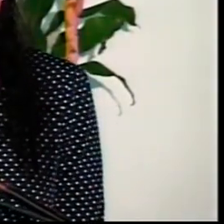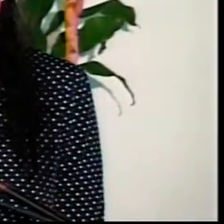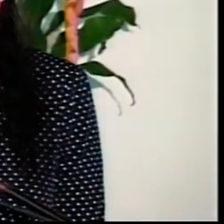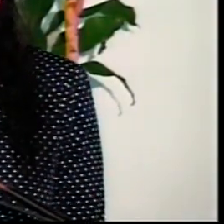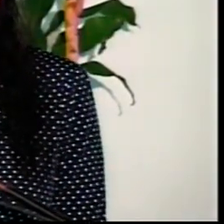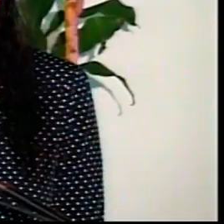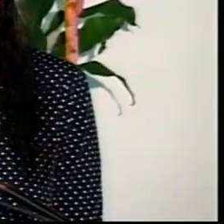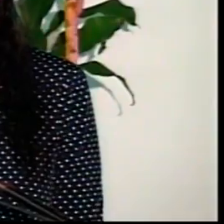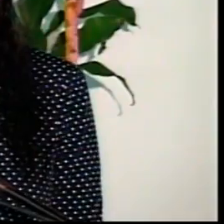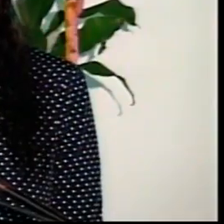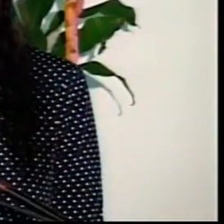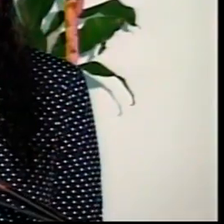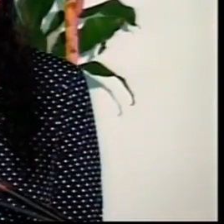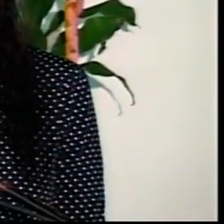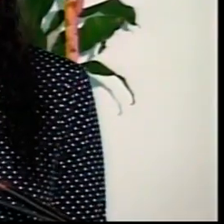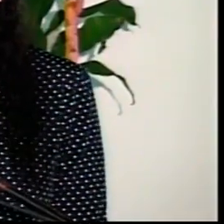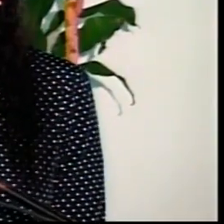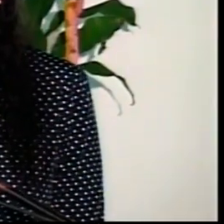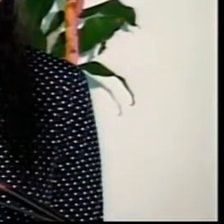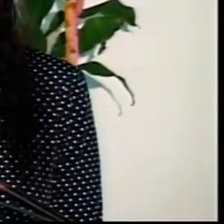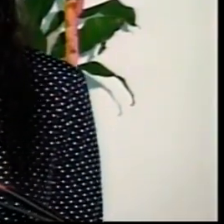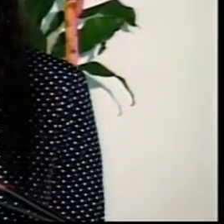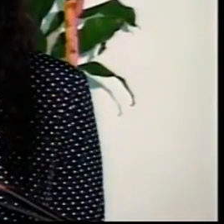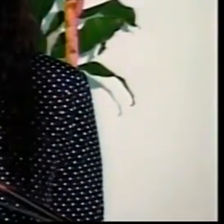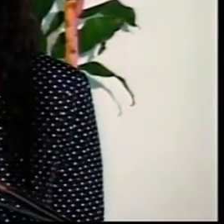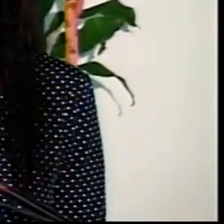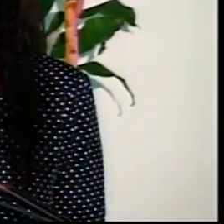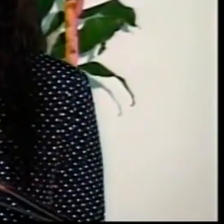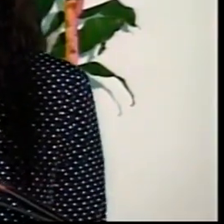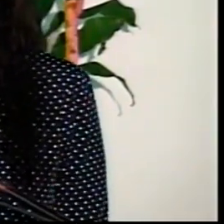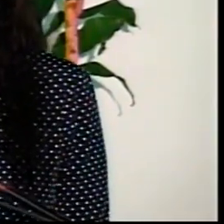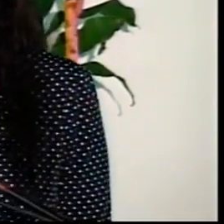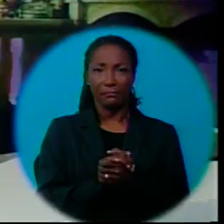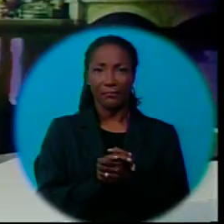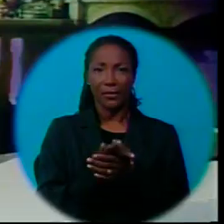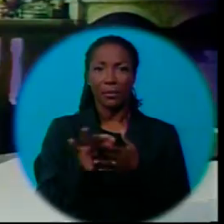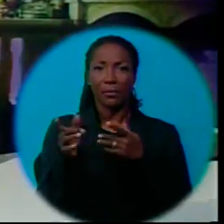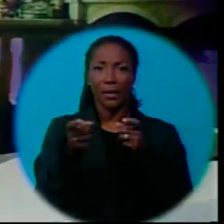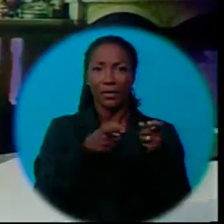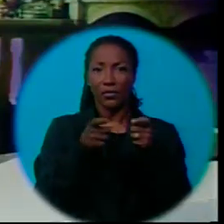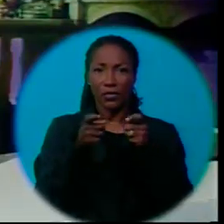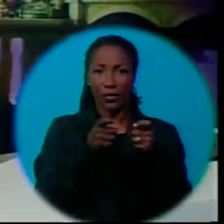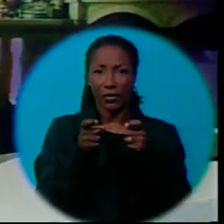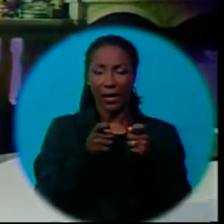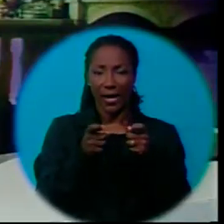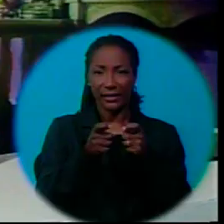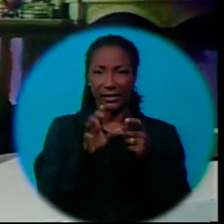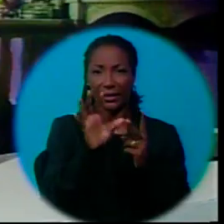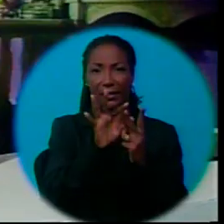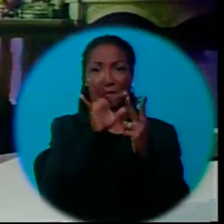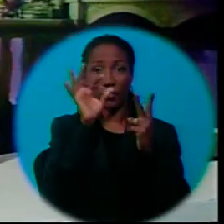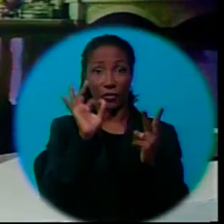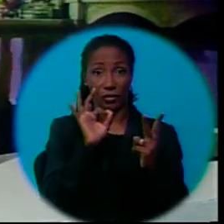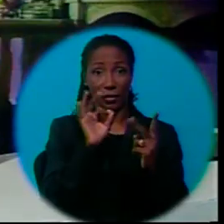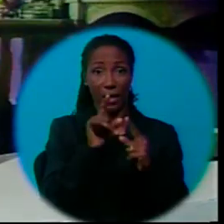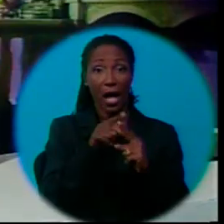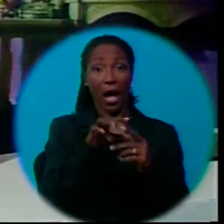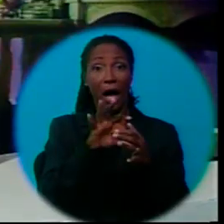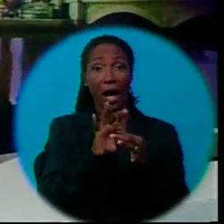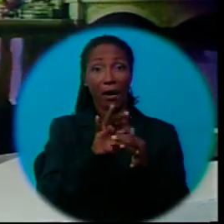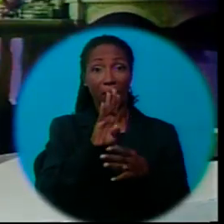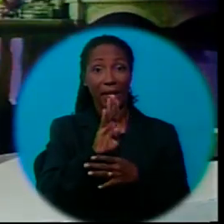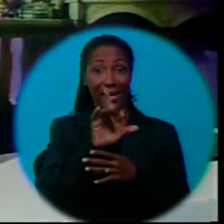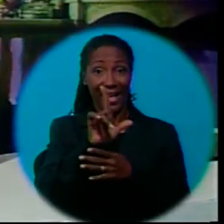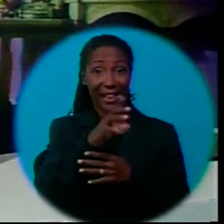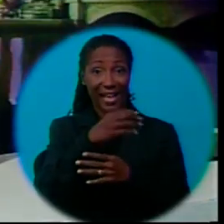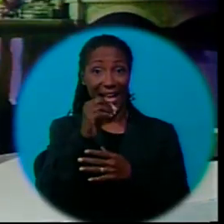be vital as we seek to create a national culture of safety Managing director designate of the BLNP Roger